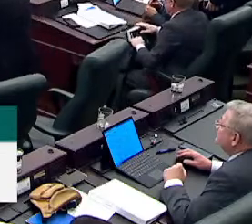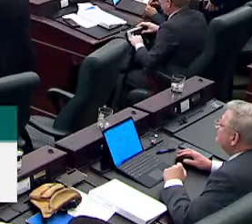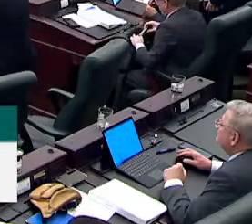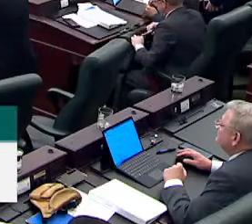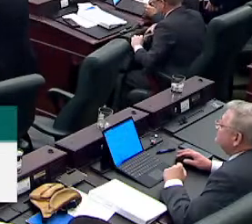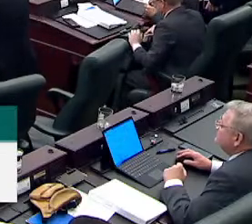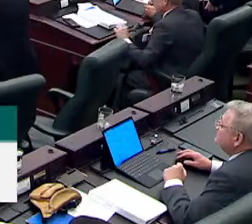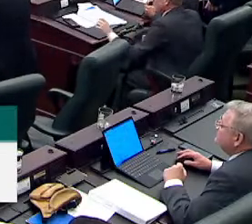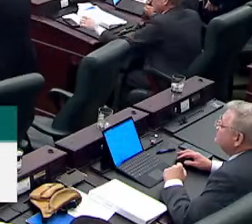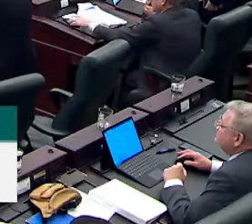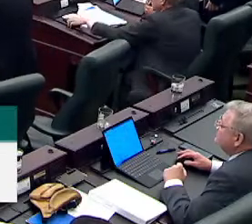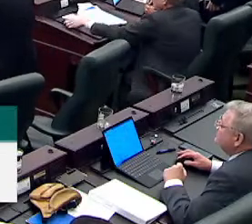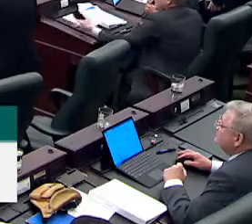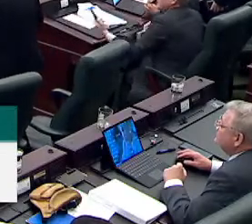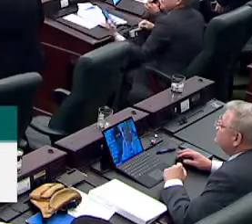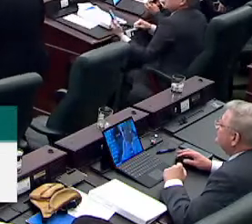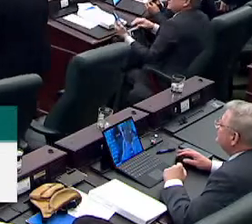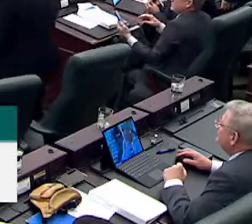routine